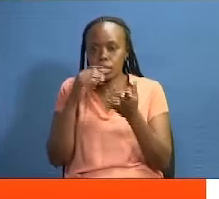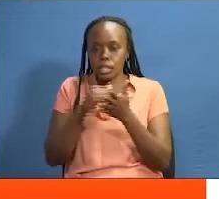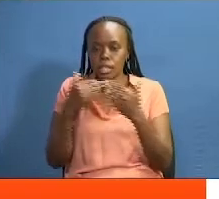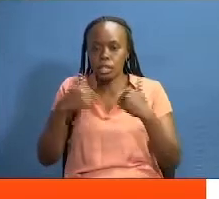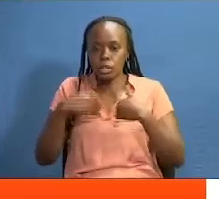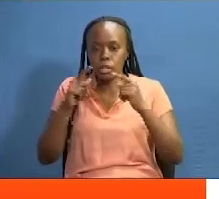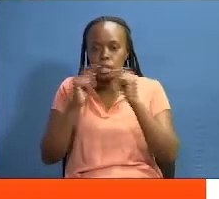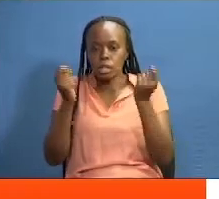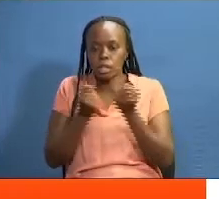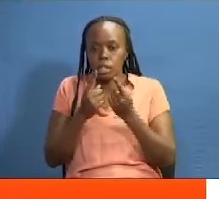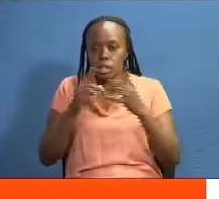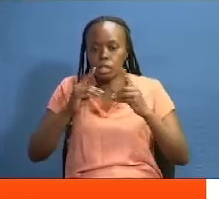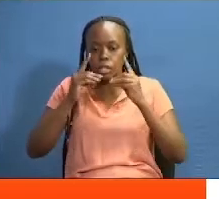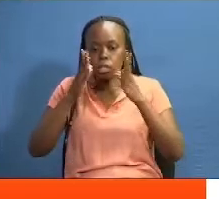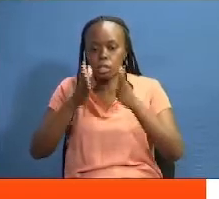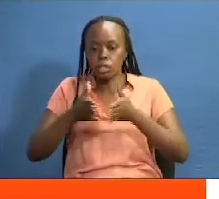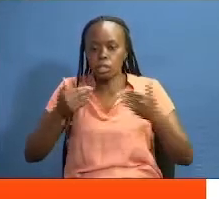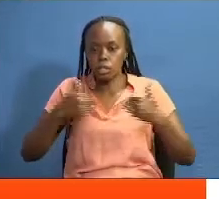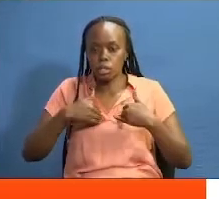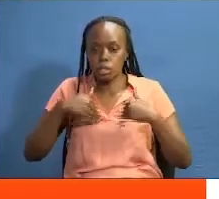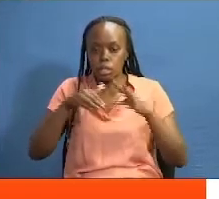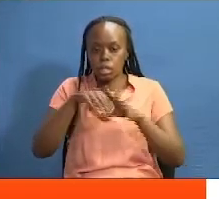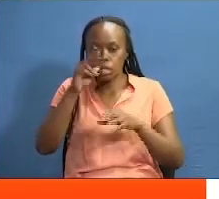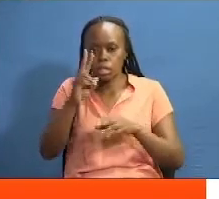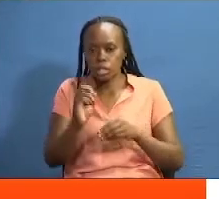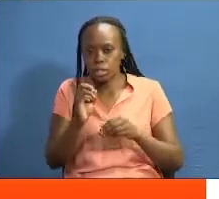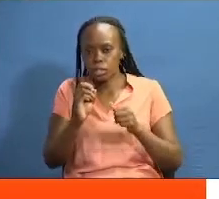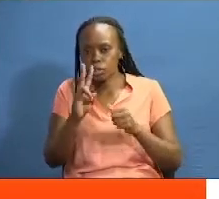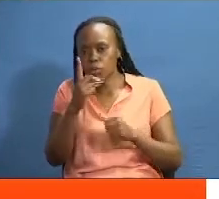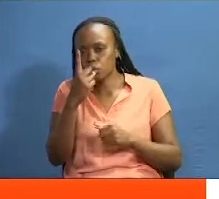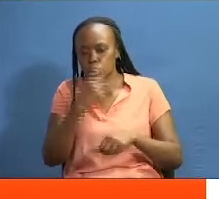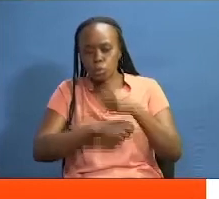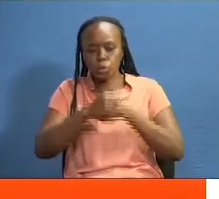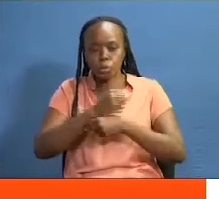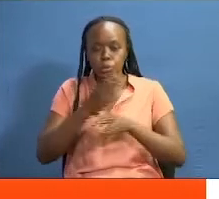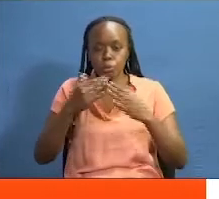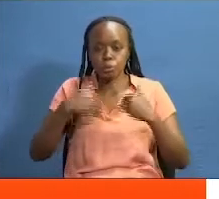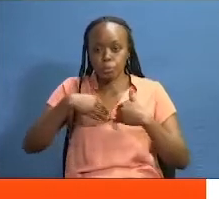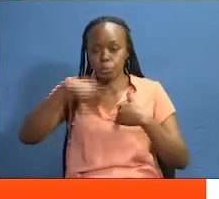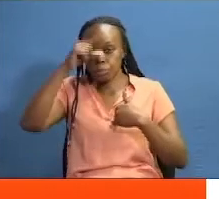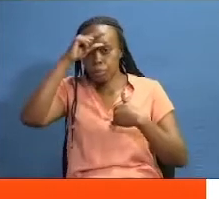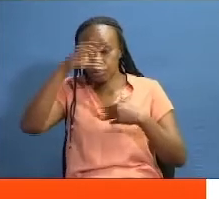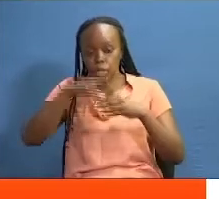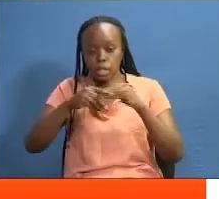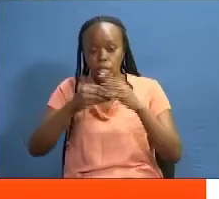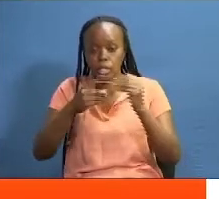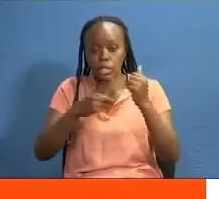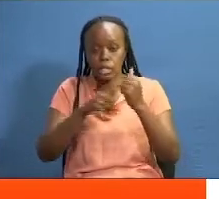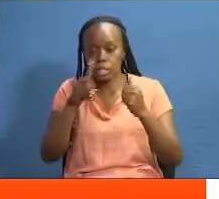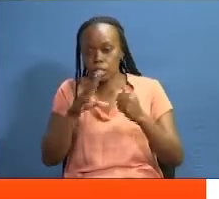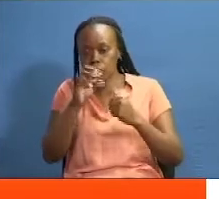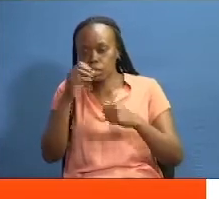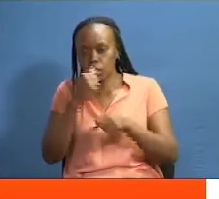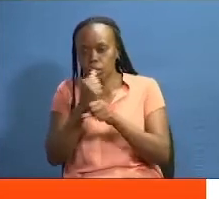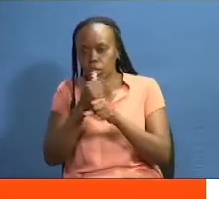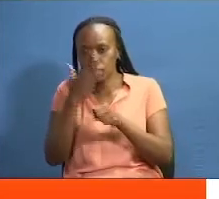tried to deliver because from the statistics we had in 2021, the government had, created about 600,000 jobs. Do